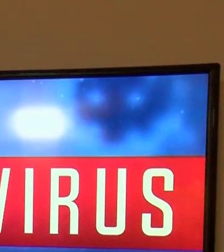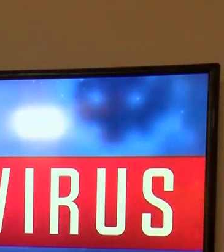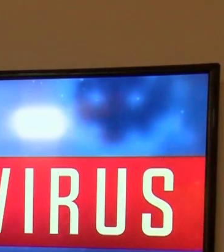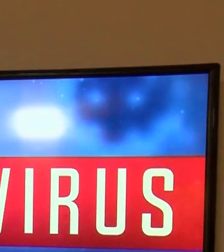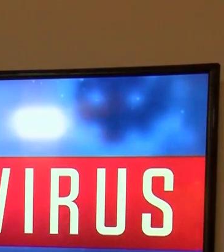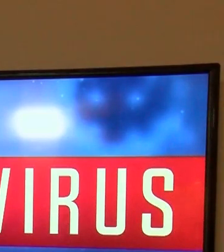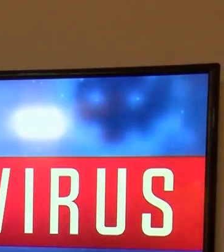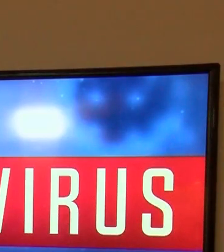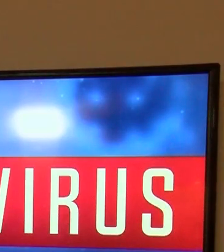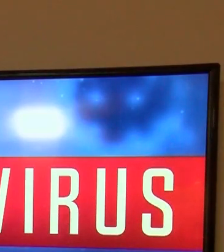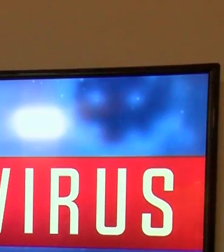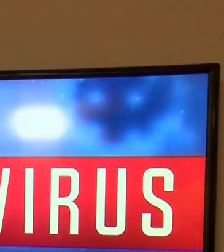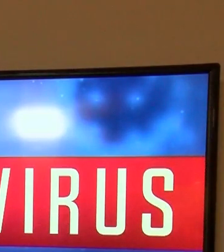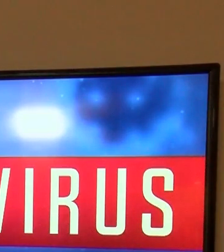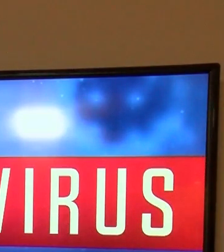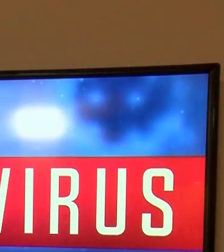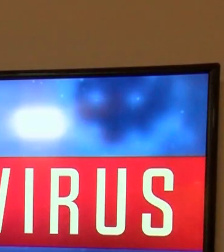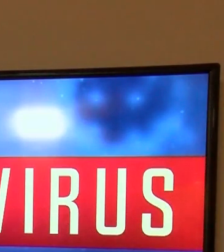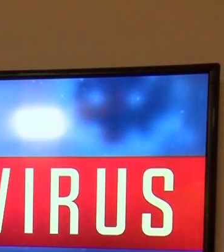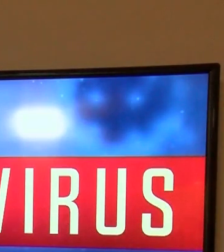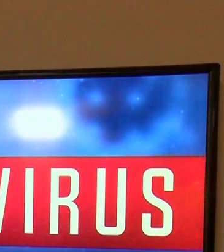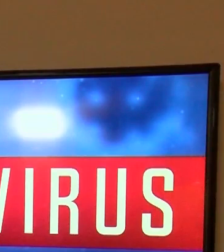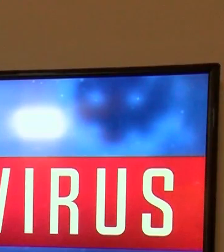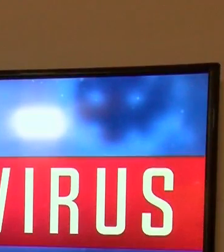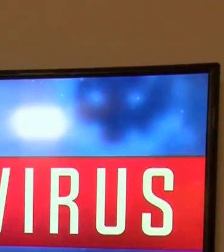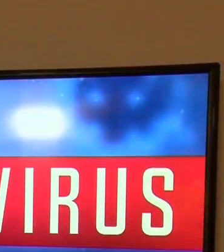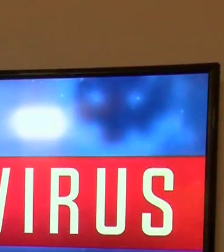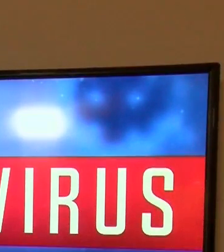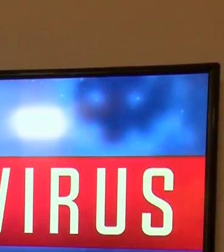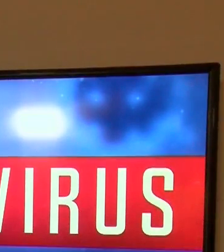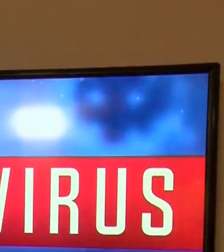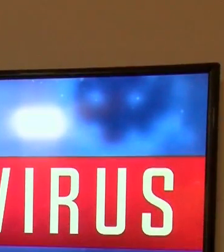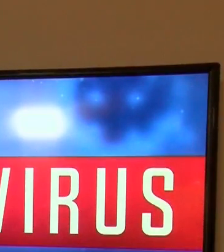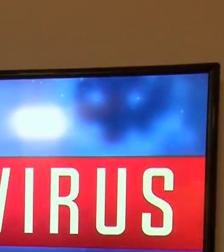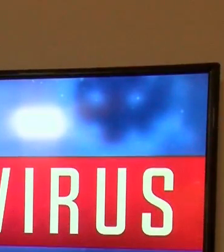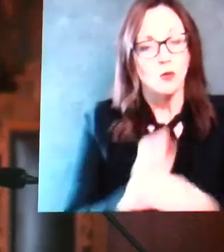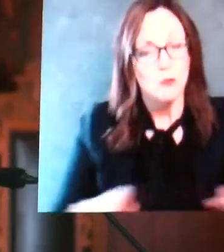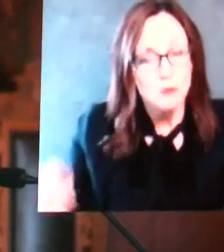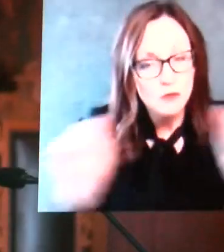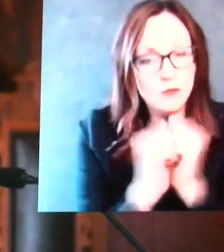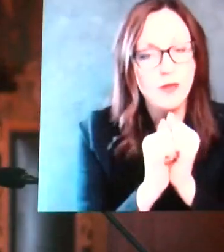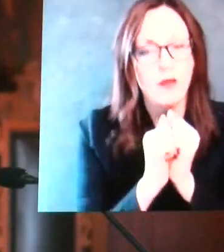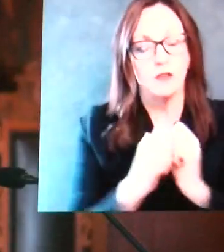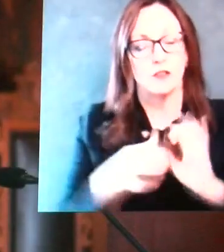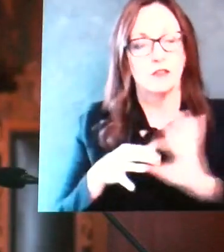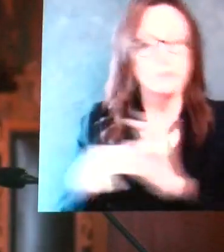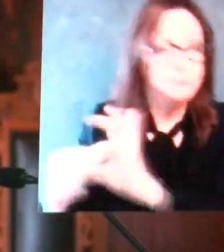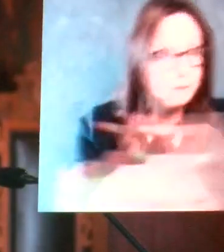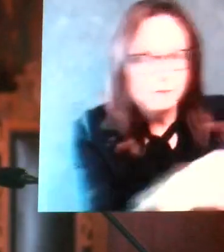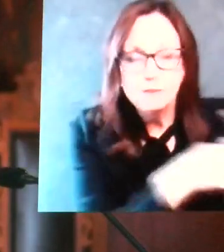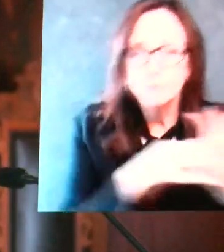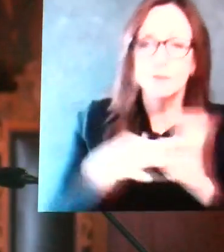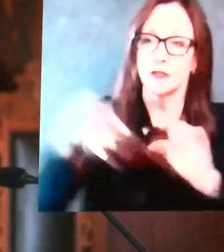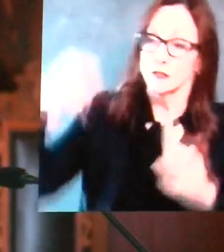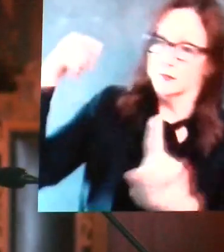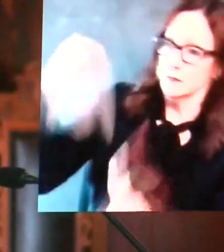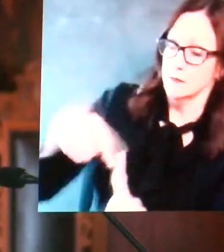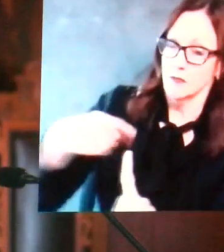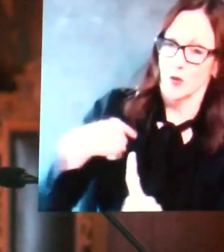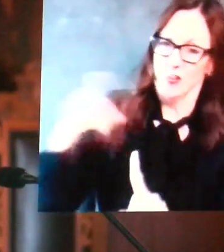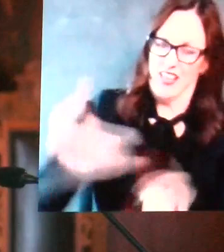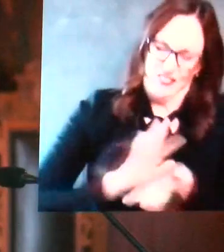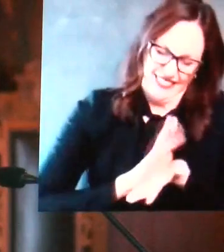give residents a better idea of the impact the virus has had on the Badger State. COVID-19 is everywhere in